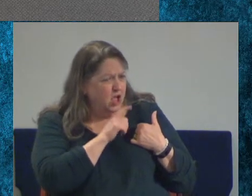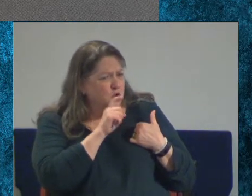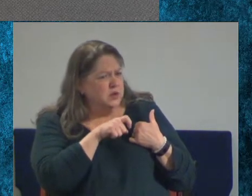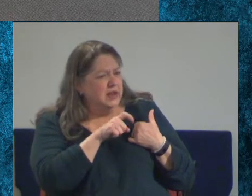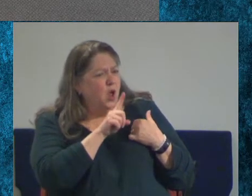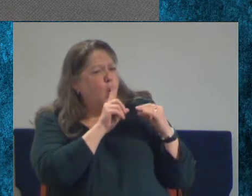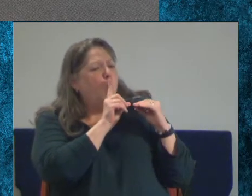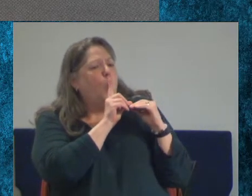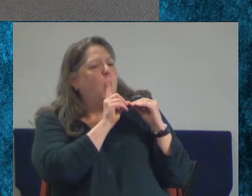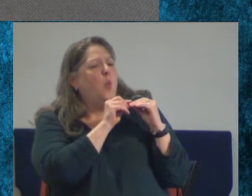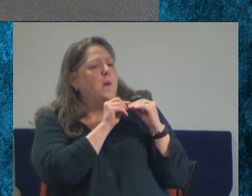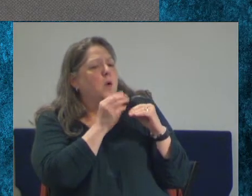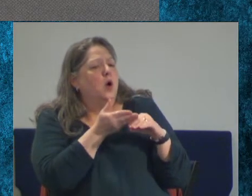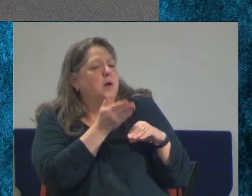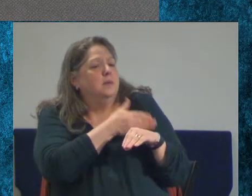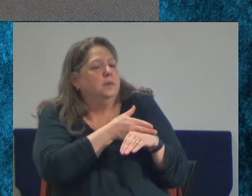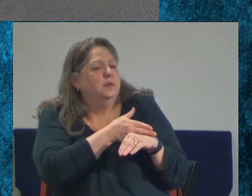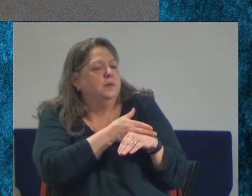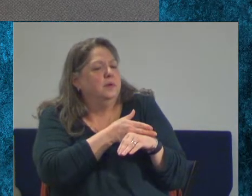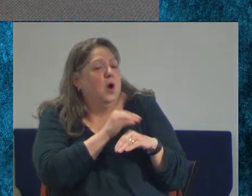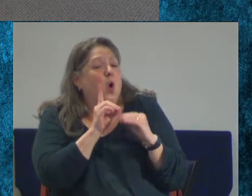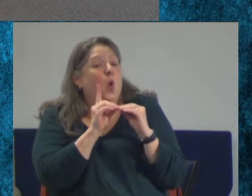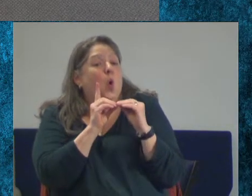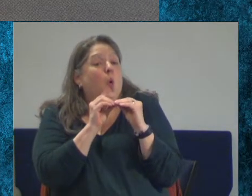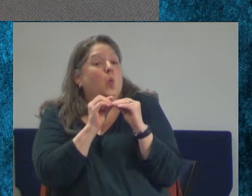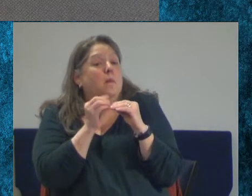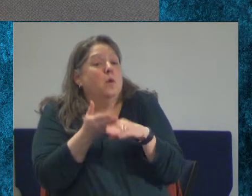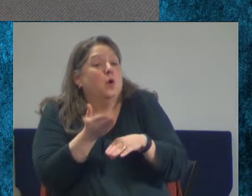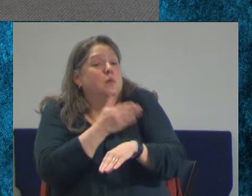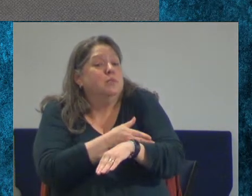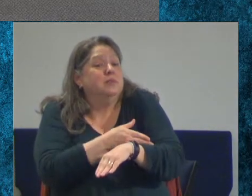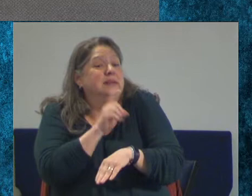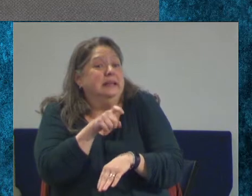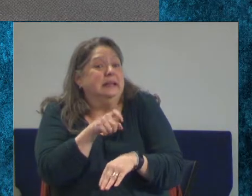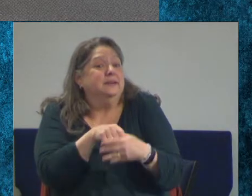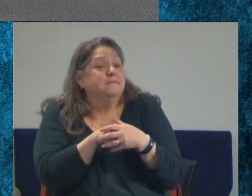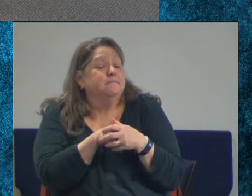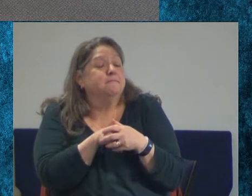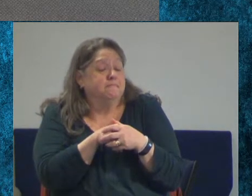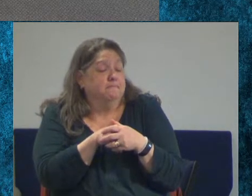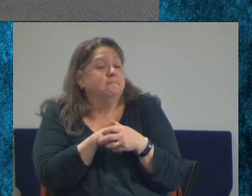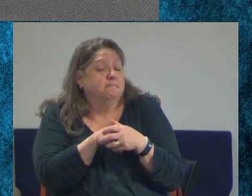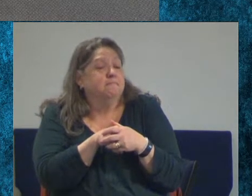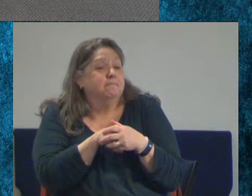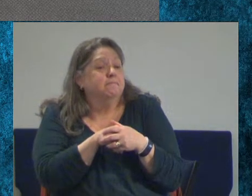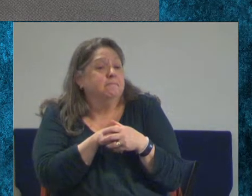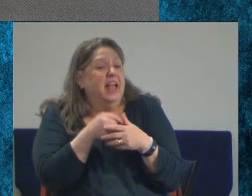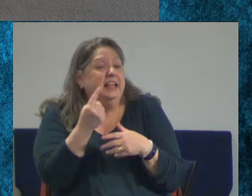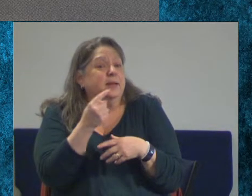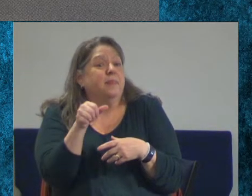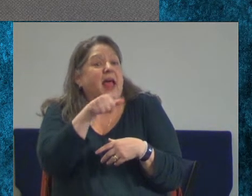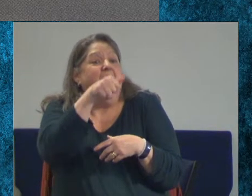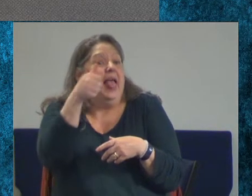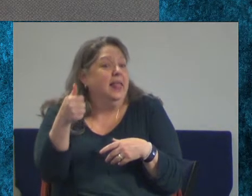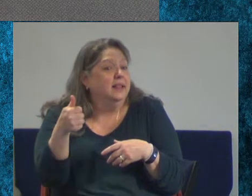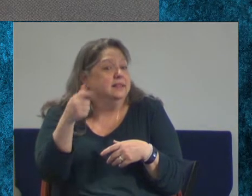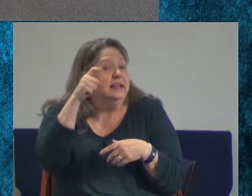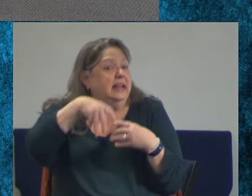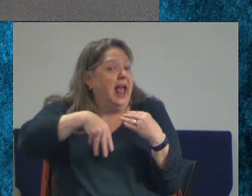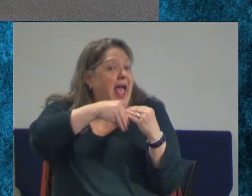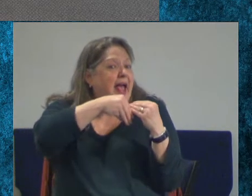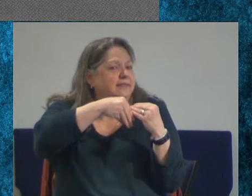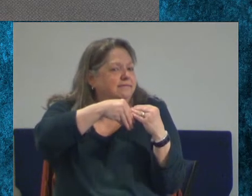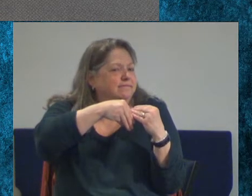improvement. You're doing well, but there is room for improvement. There's something else you need to consider.